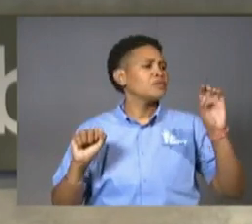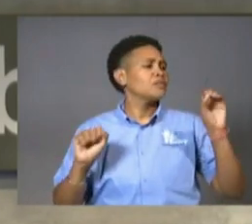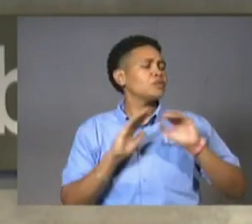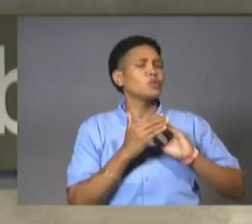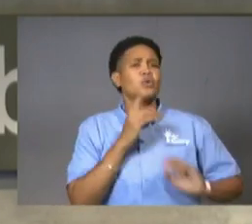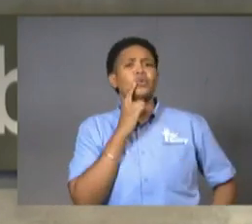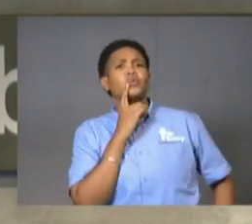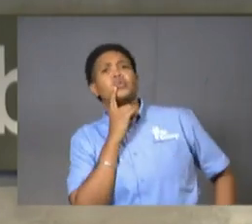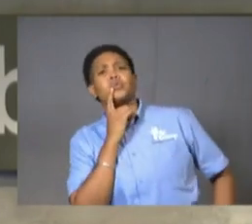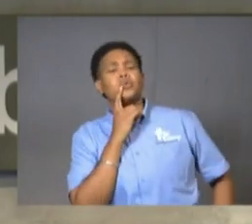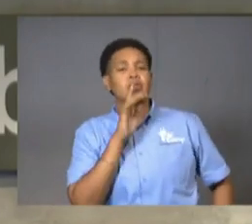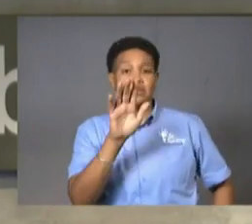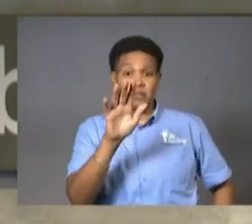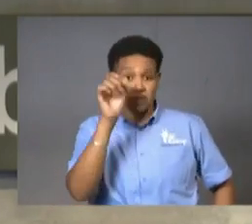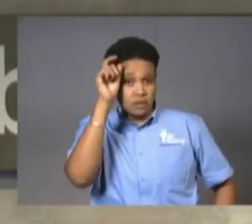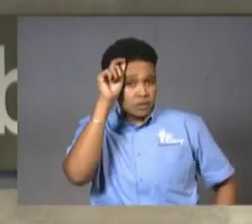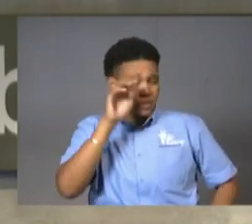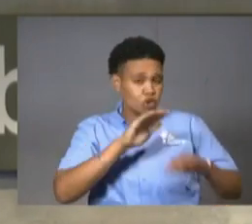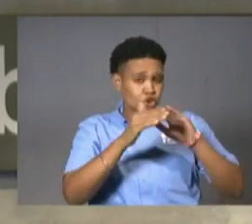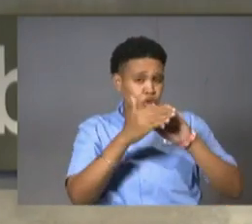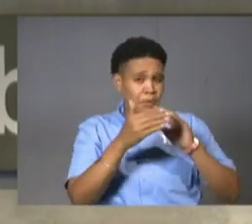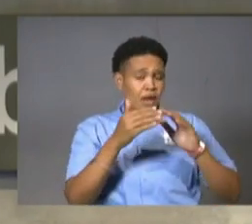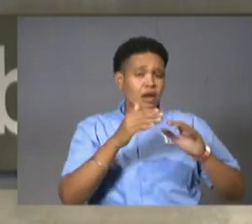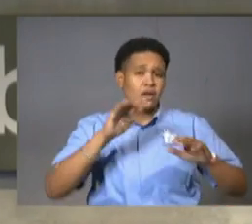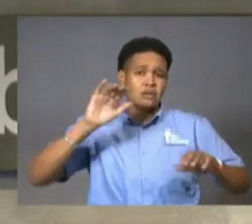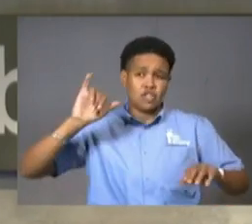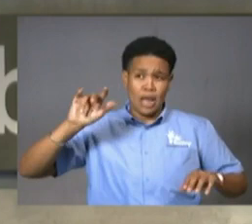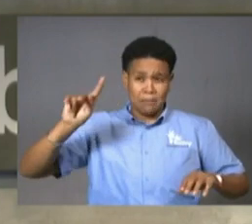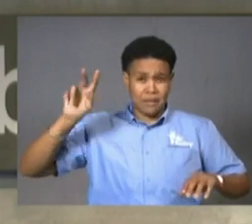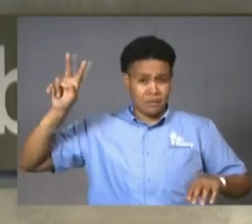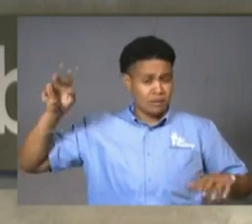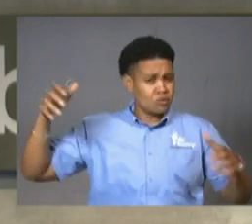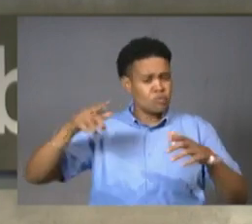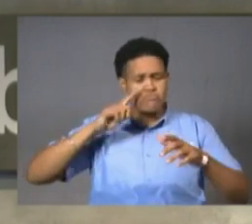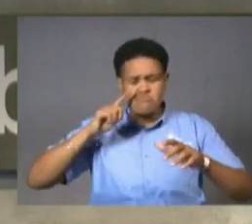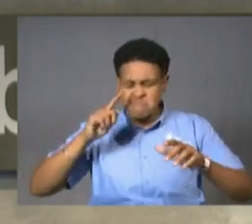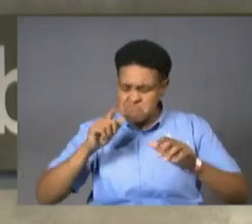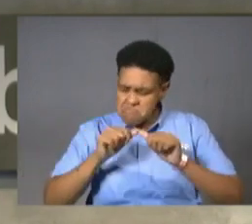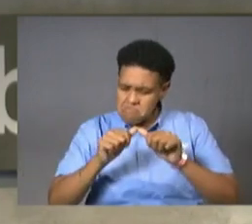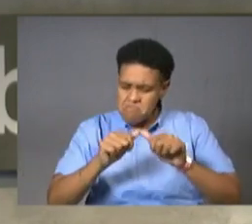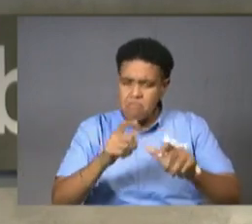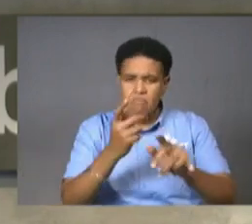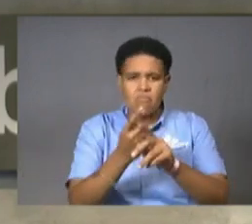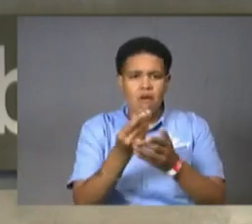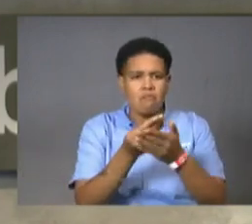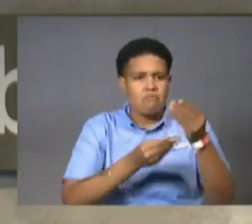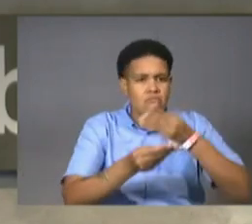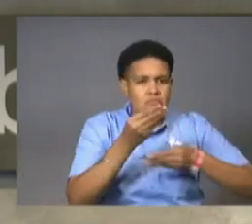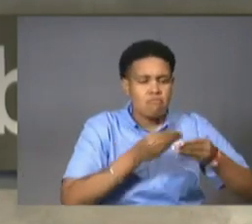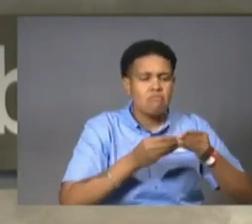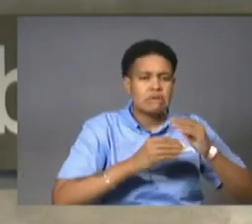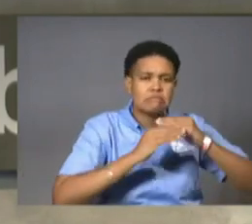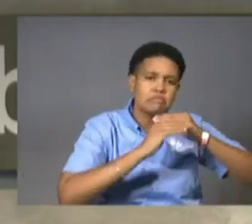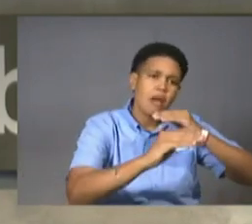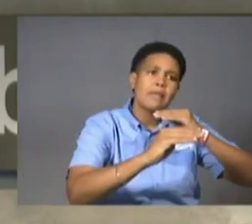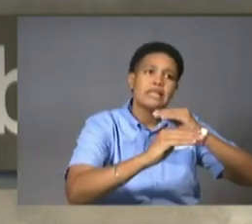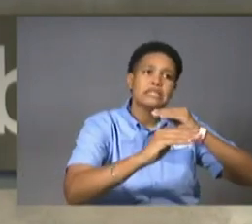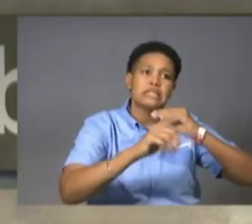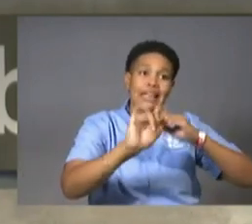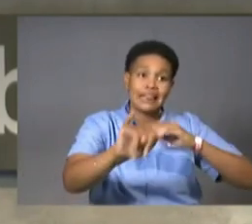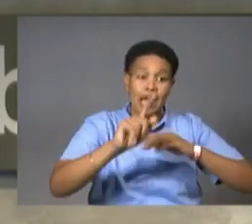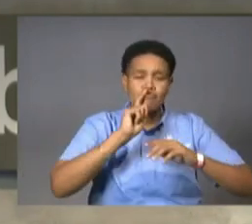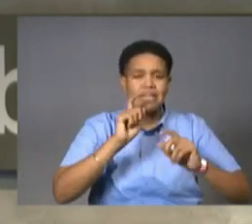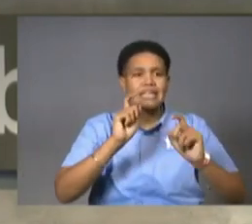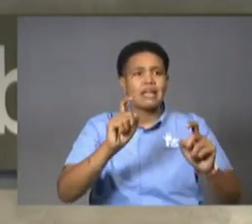to the maintenance of macroeconomic stability. Indeed, the maintenance of macroeconomic stability forms the